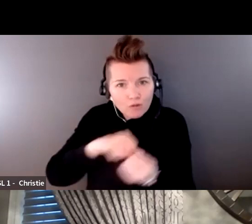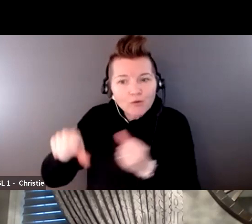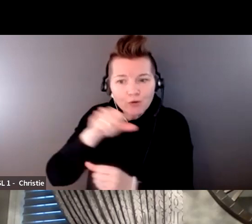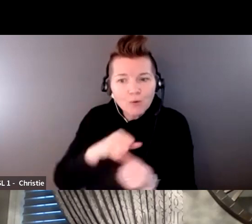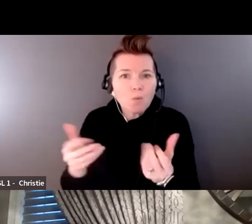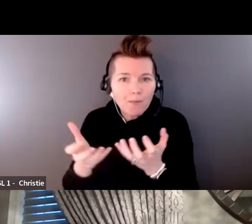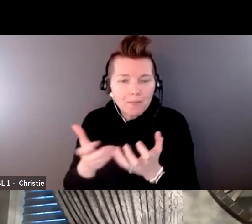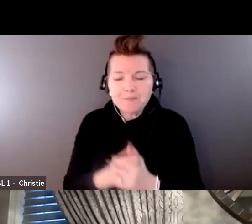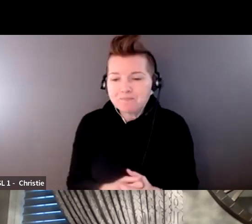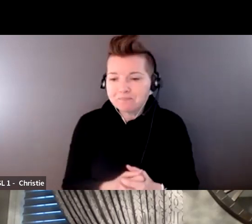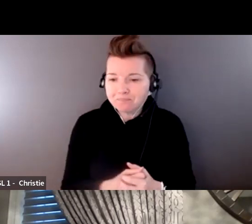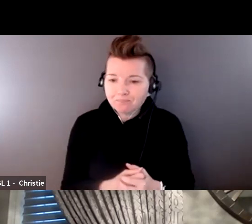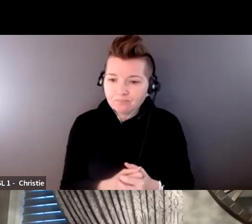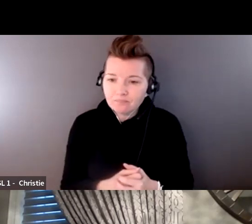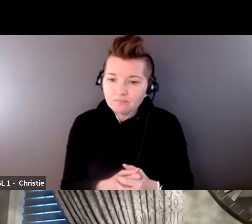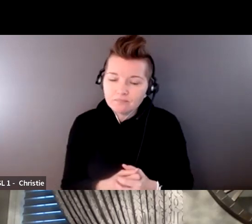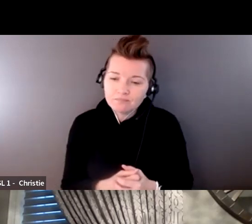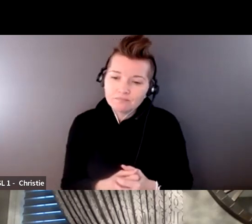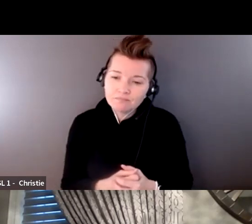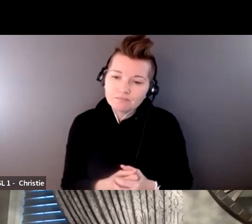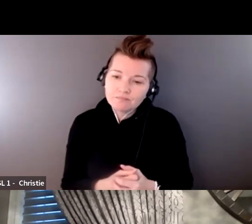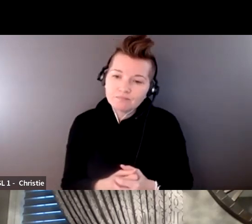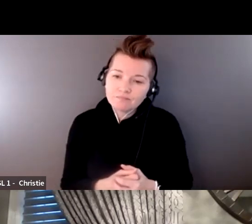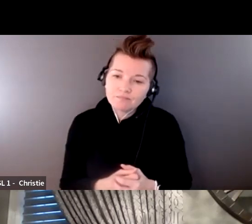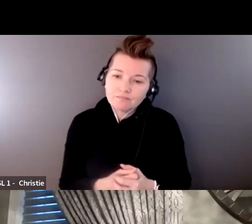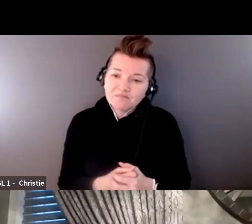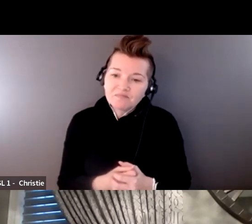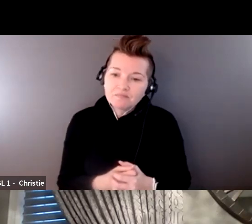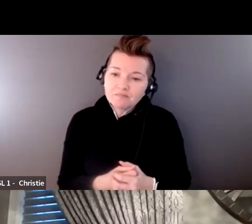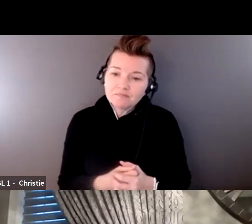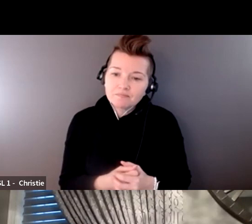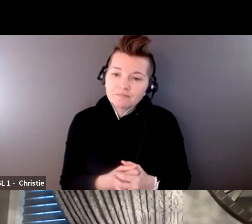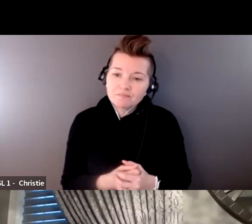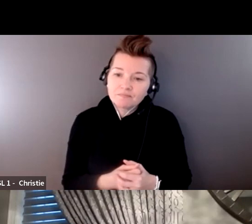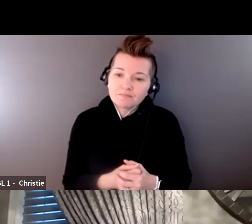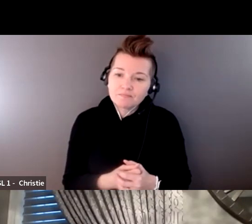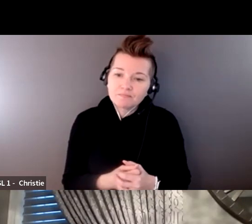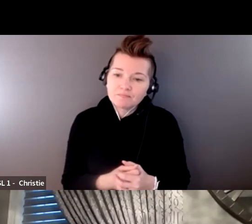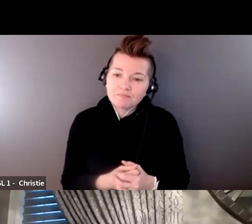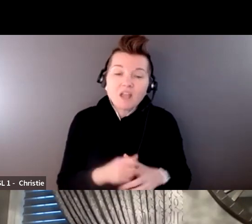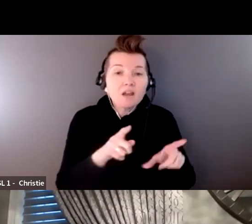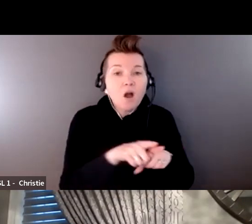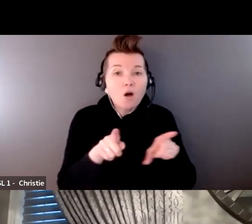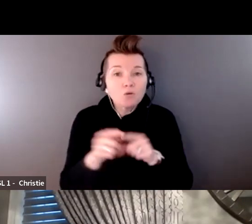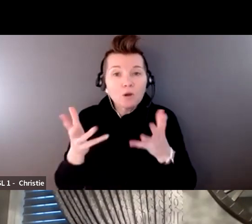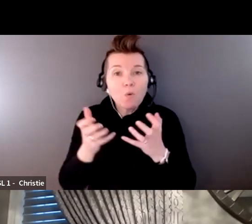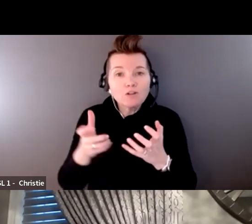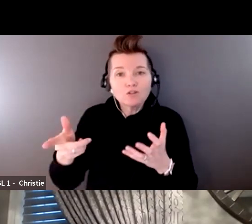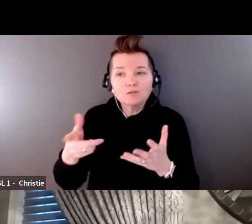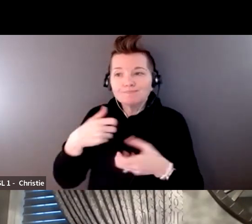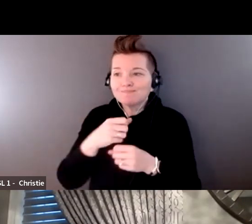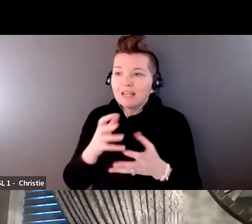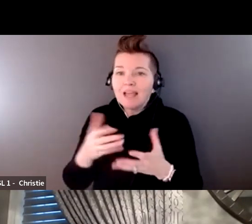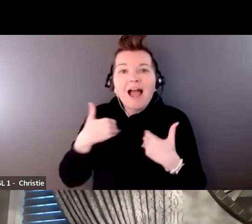also finding, words that relate to a lot of the things we're talking about. So one of them was, we had a Cree